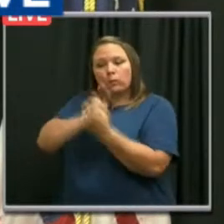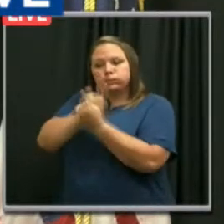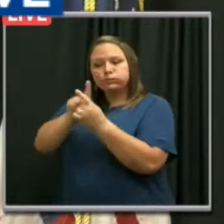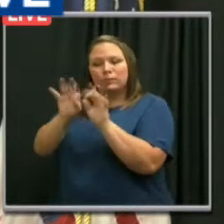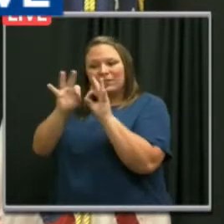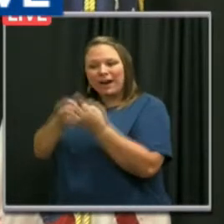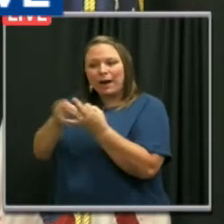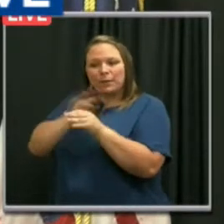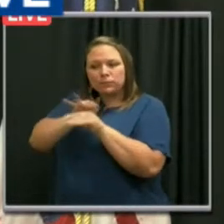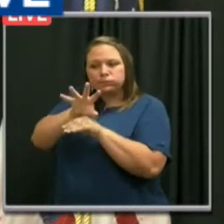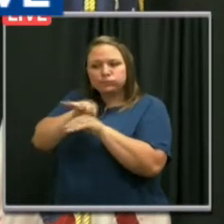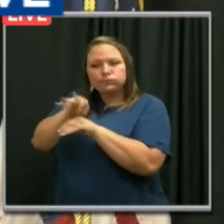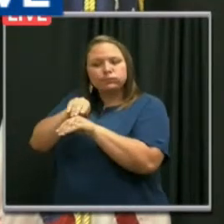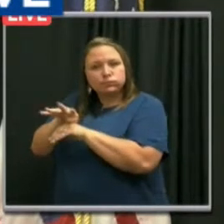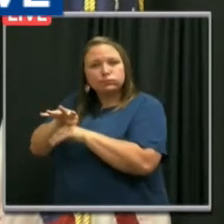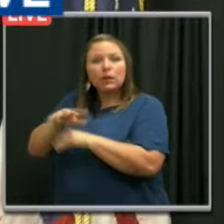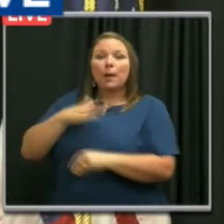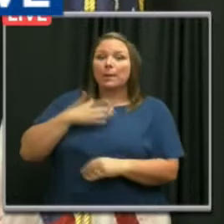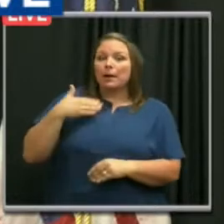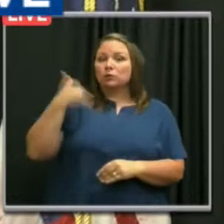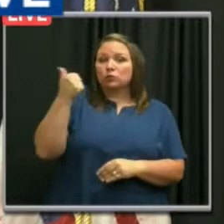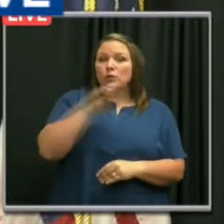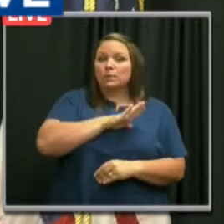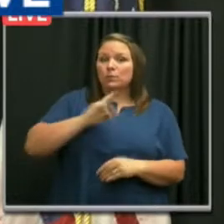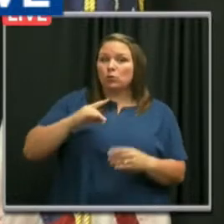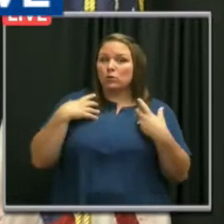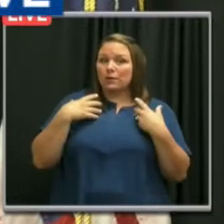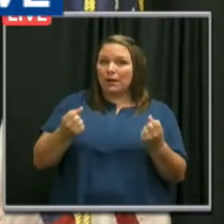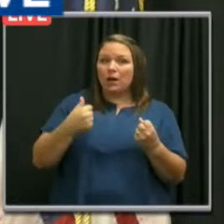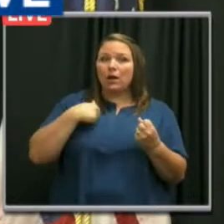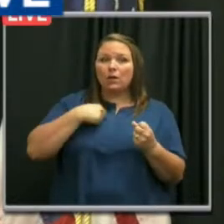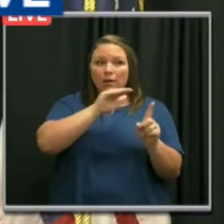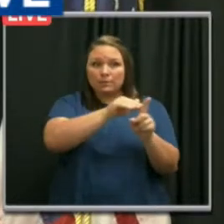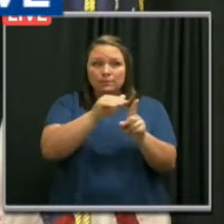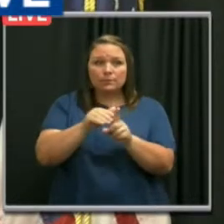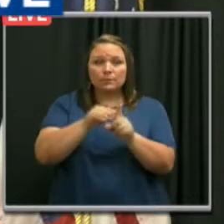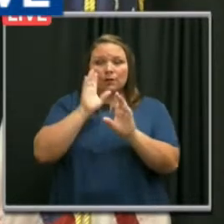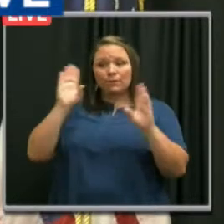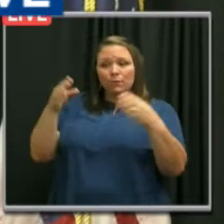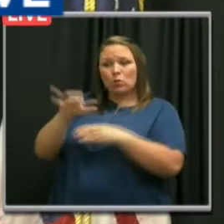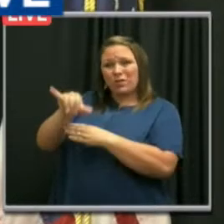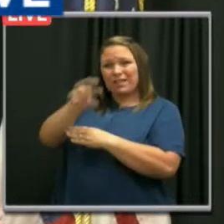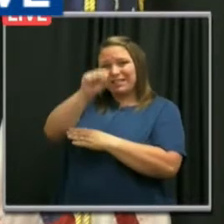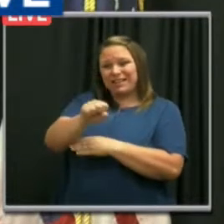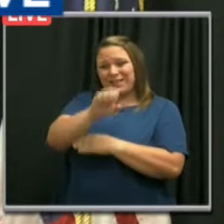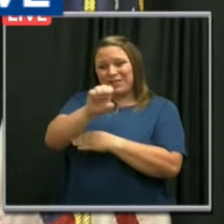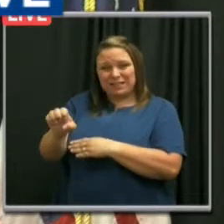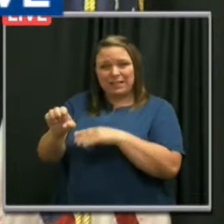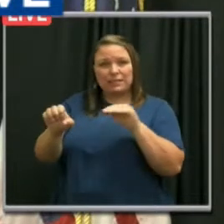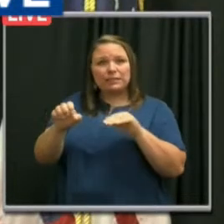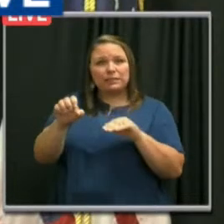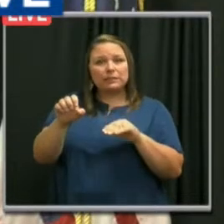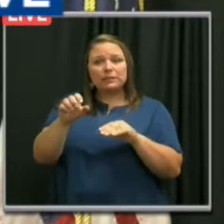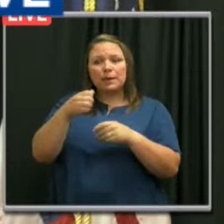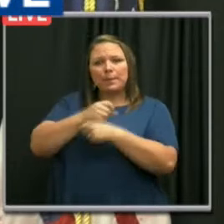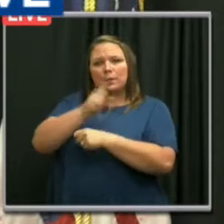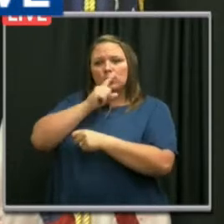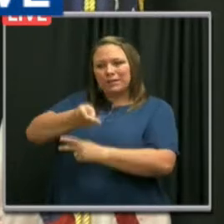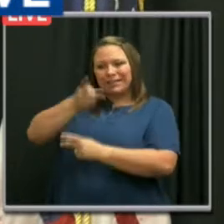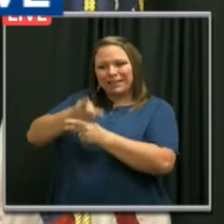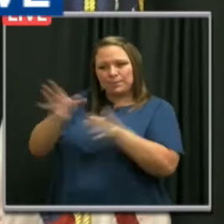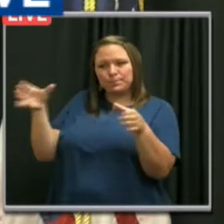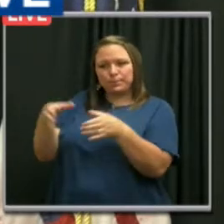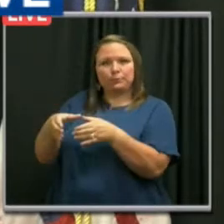my capacity as chair of the Board of Health, I have directed the Metro Public Health Department to concentrate on the southeast part of the city to isolate the